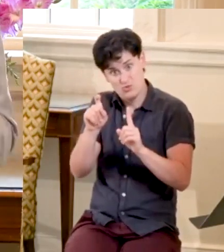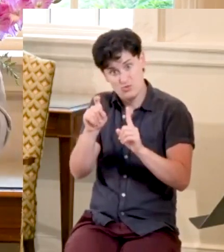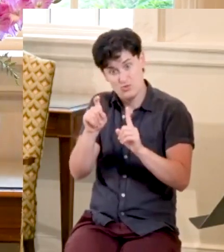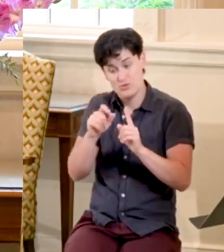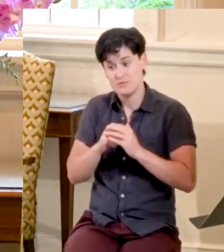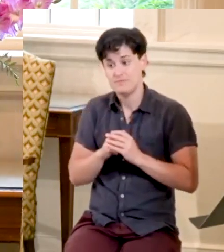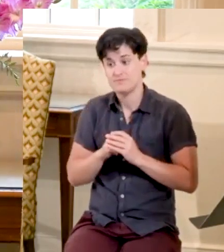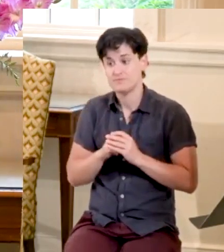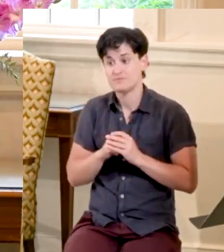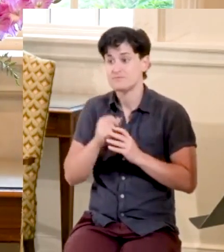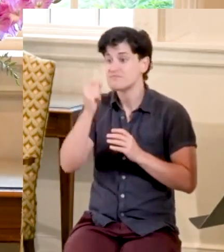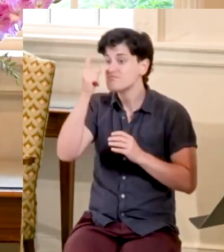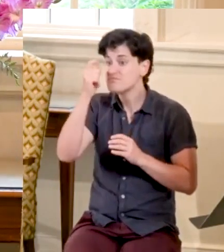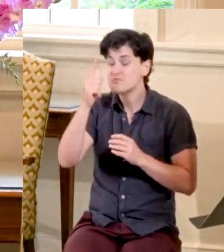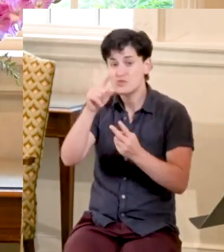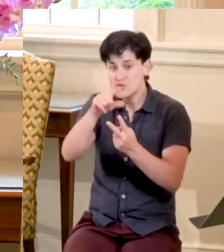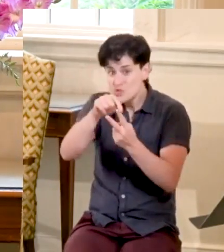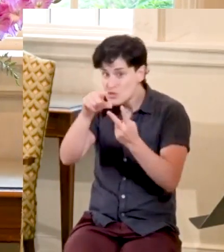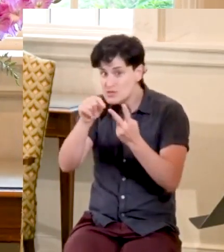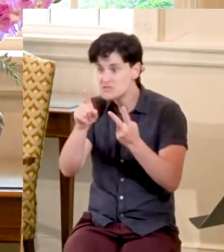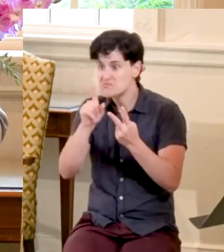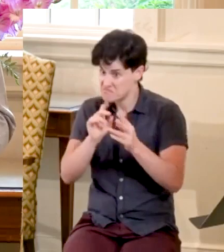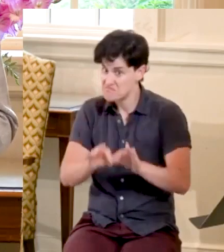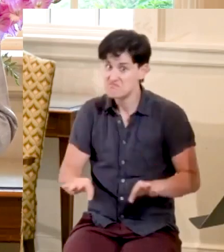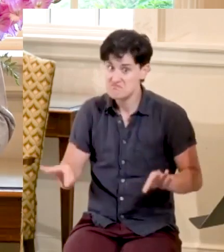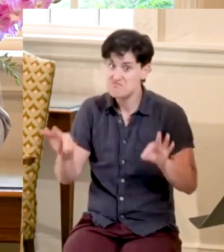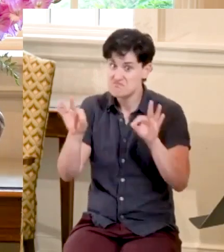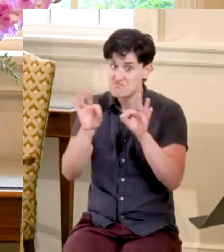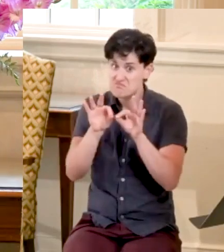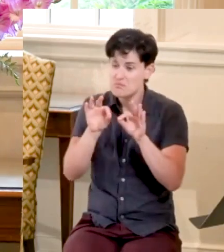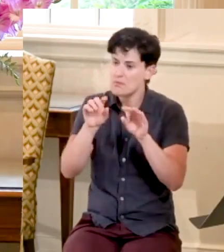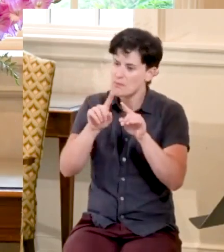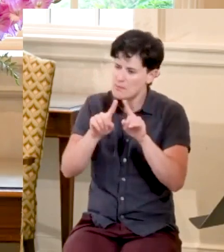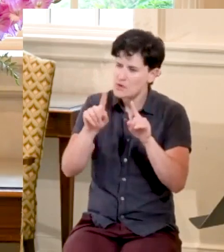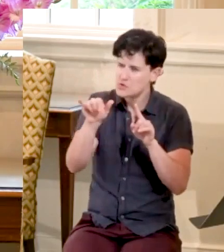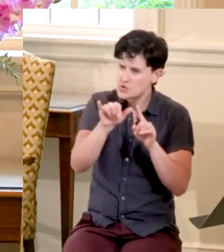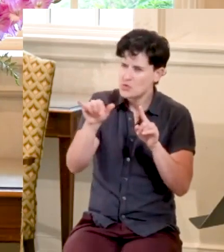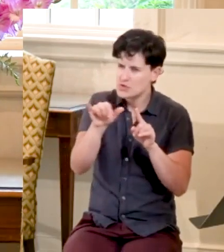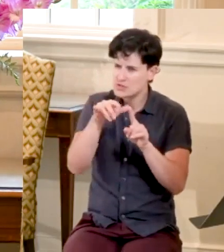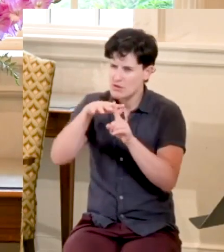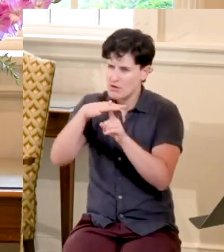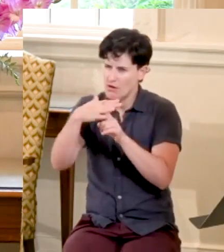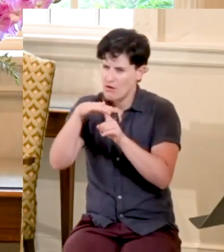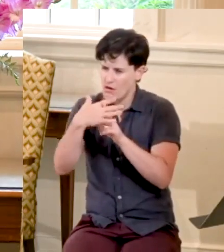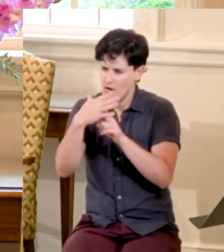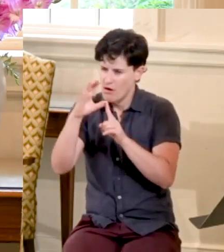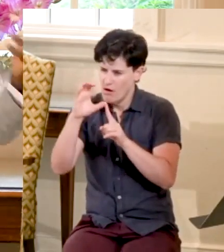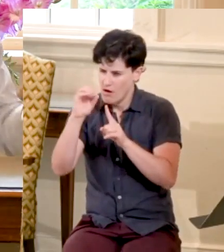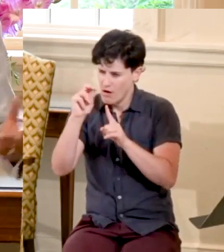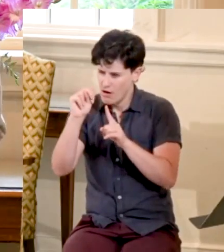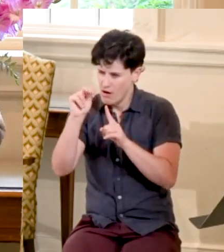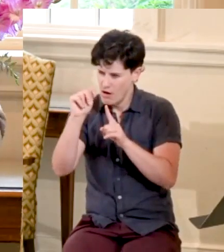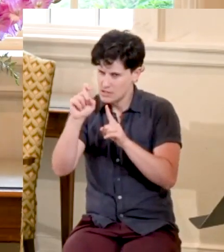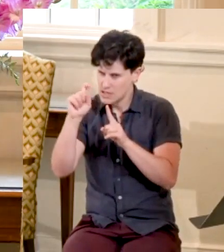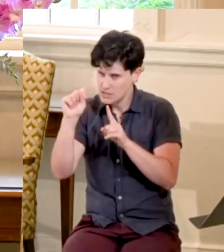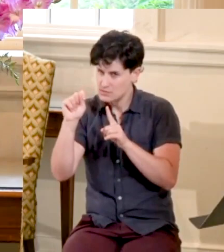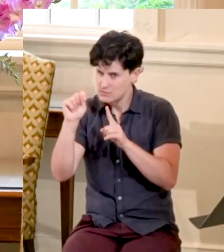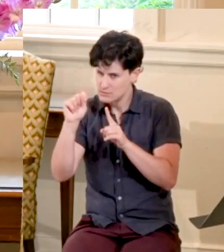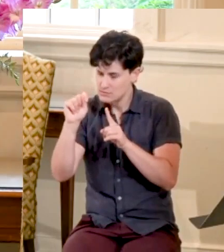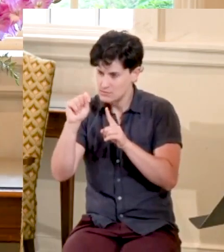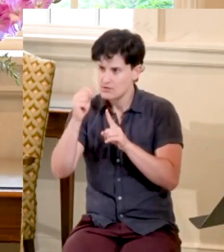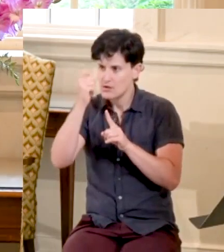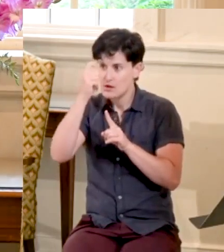I say choices matter, but so does context. People in power